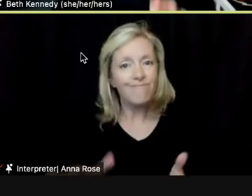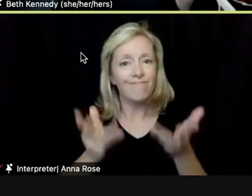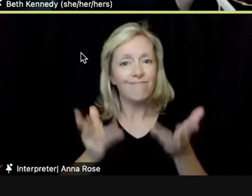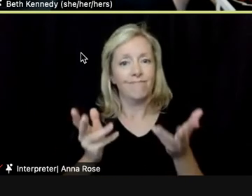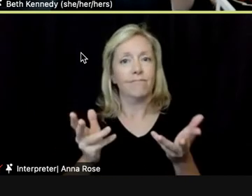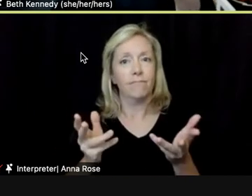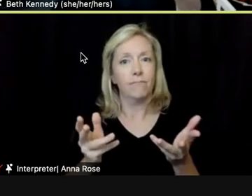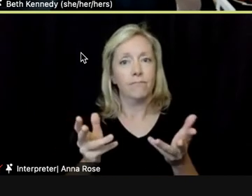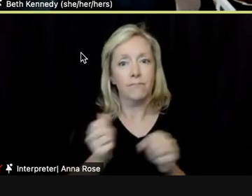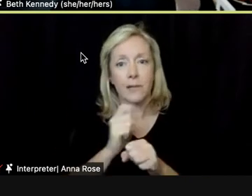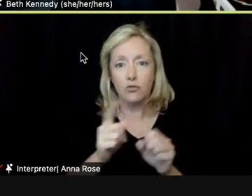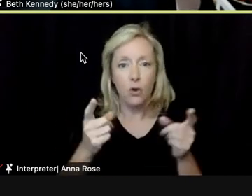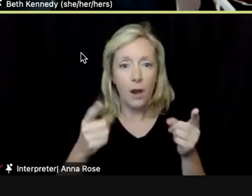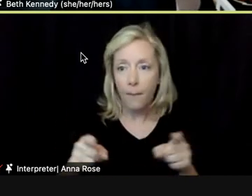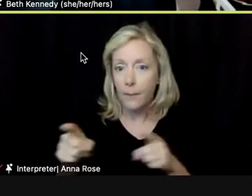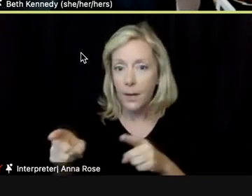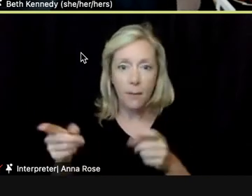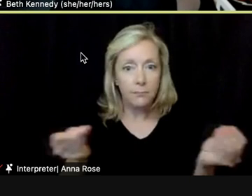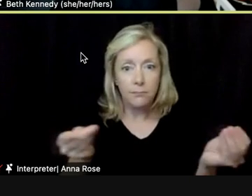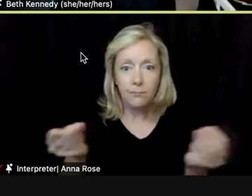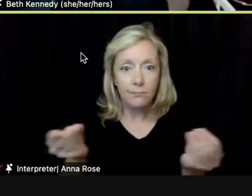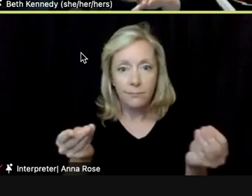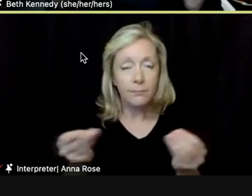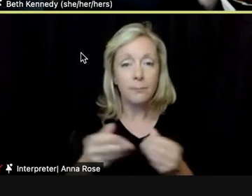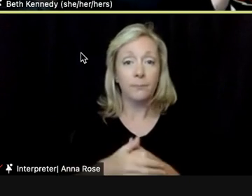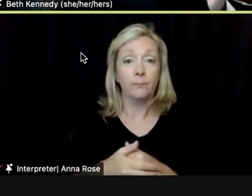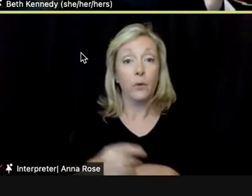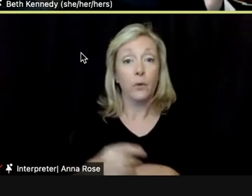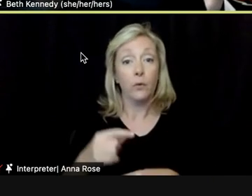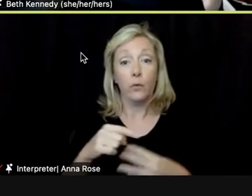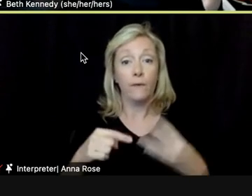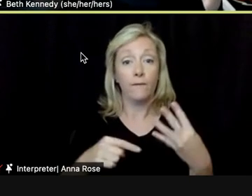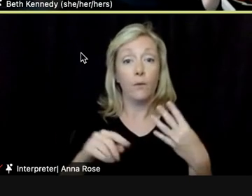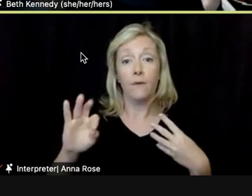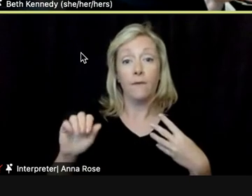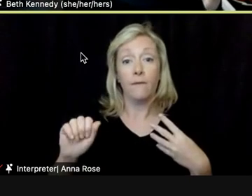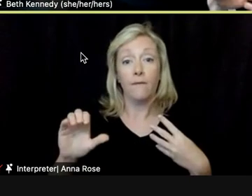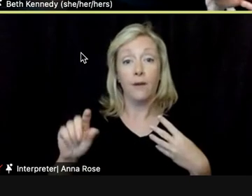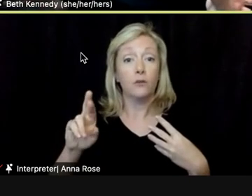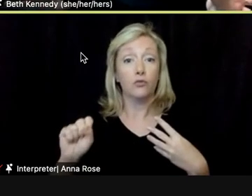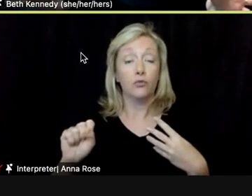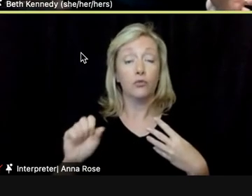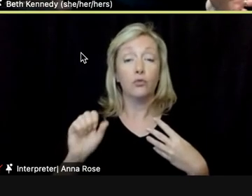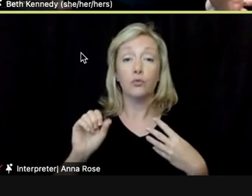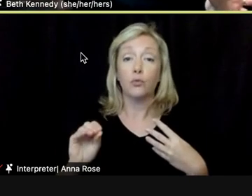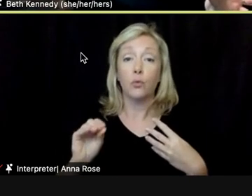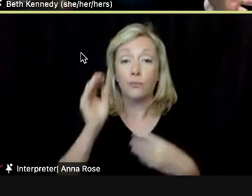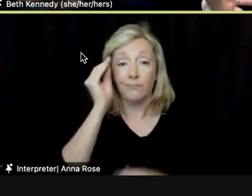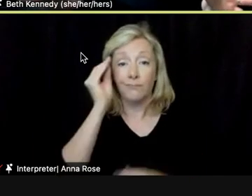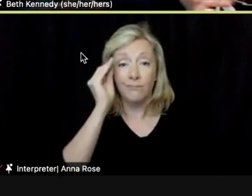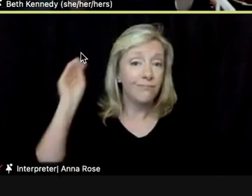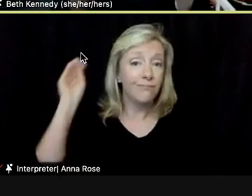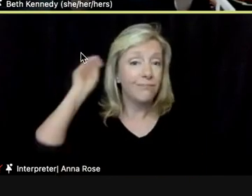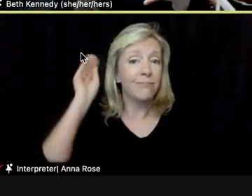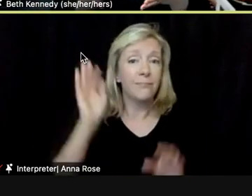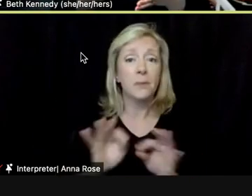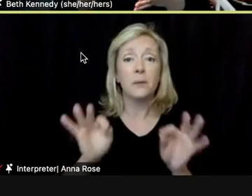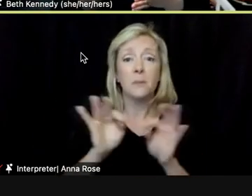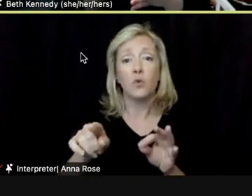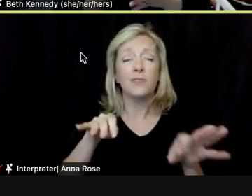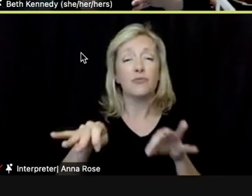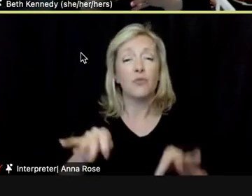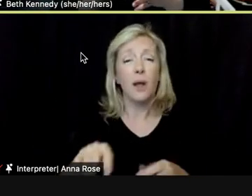but those are the 4 factors. And so if you take anything away, I hope you can kind of tell people what an intervener is, but I